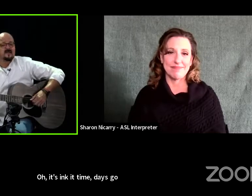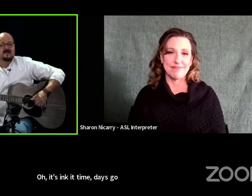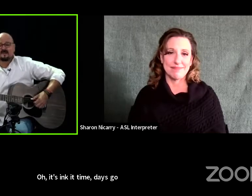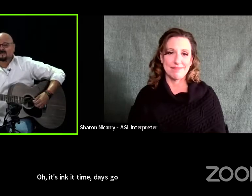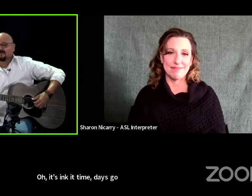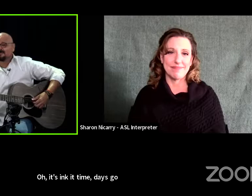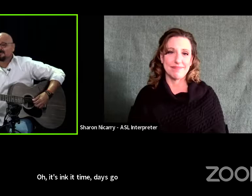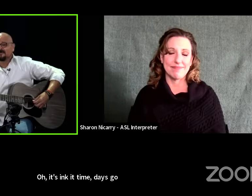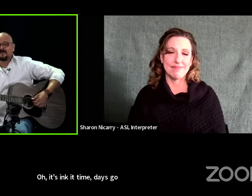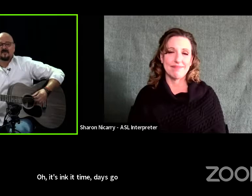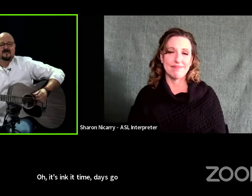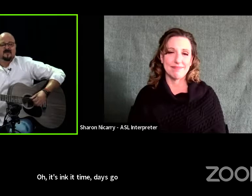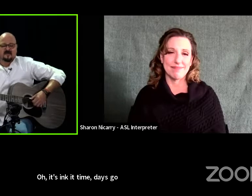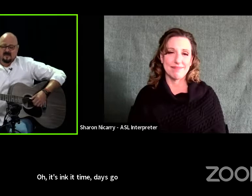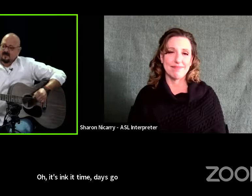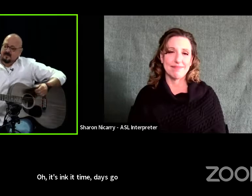mente